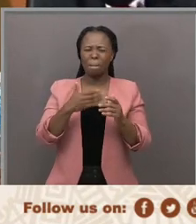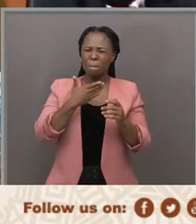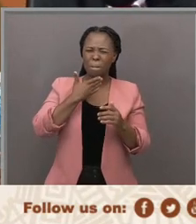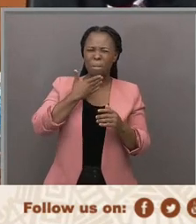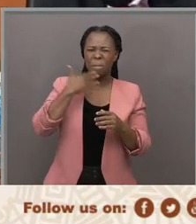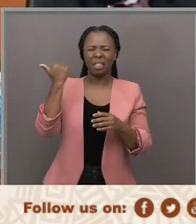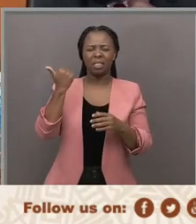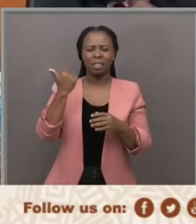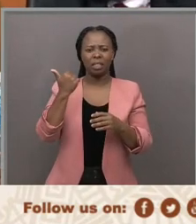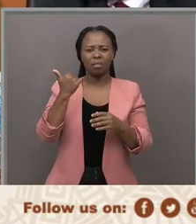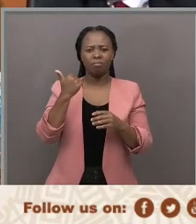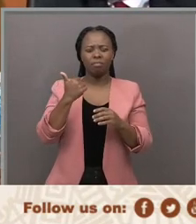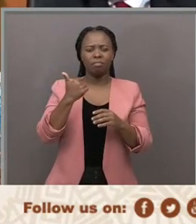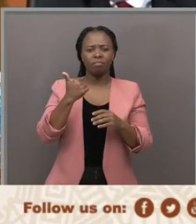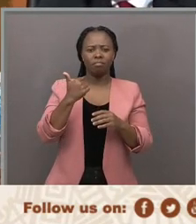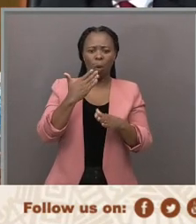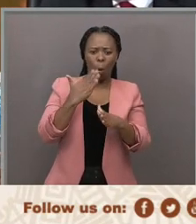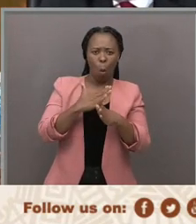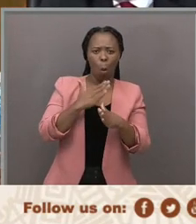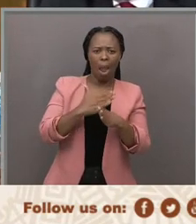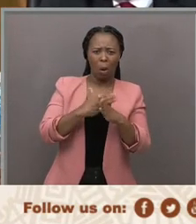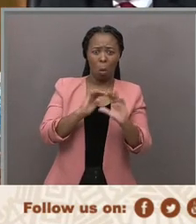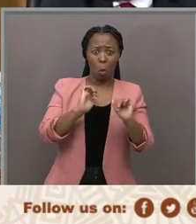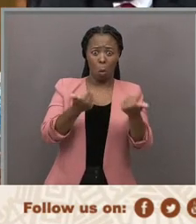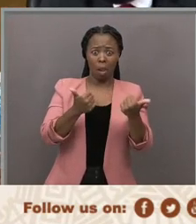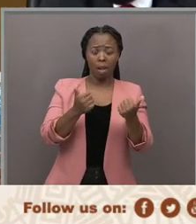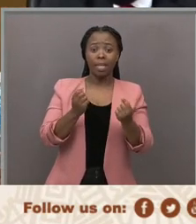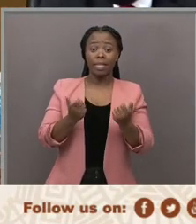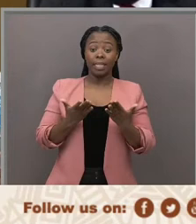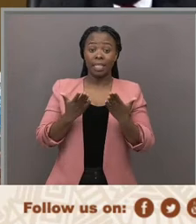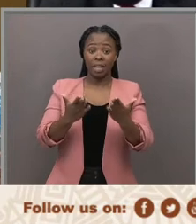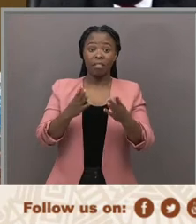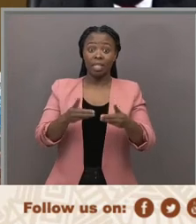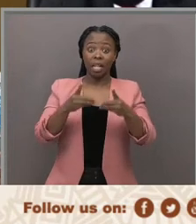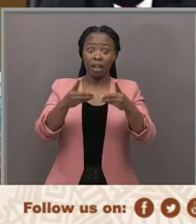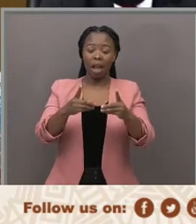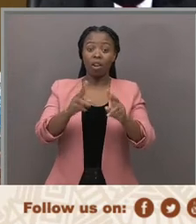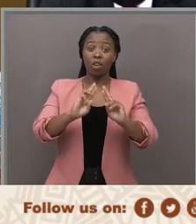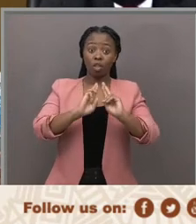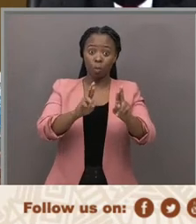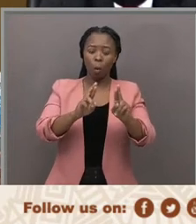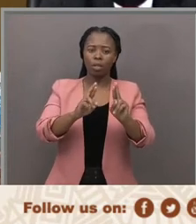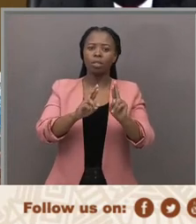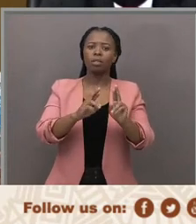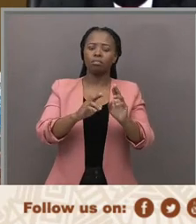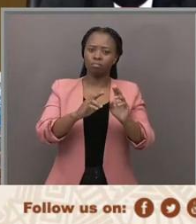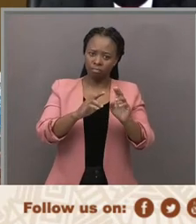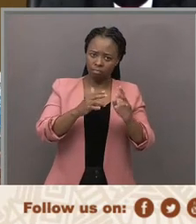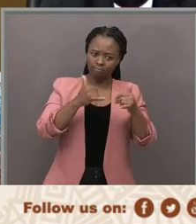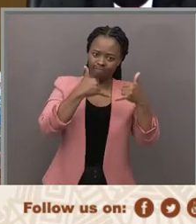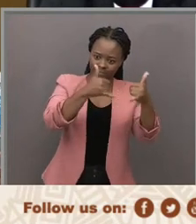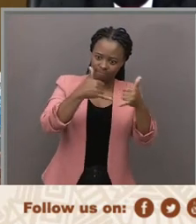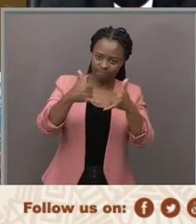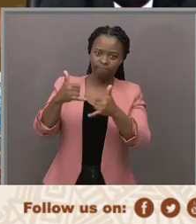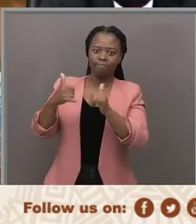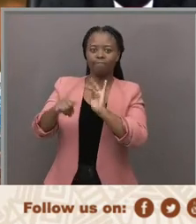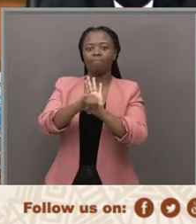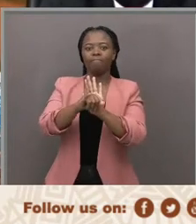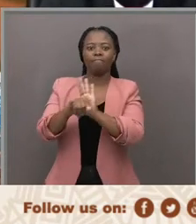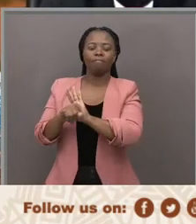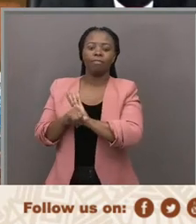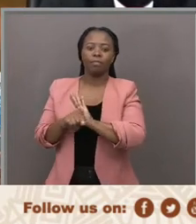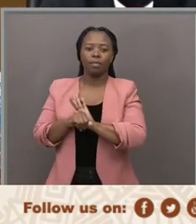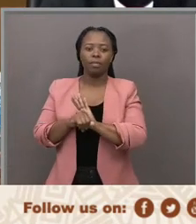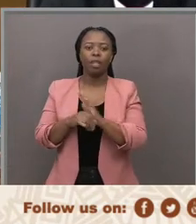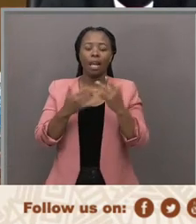in provinces and offices in service delivery and in response. Now, I'm proud to report that our DG, Ms.